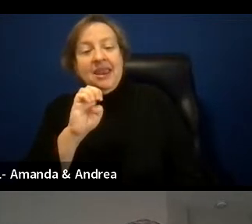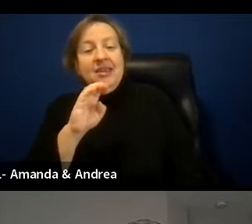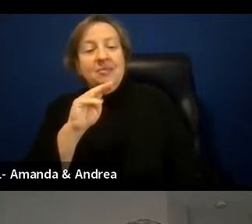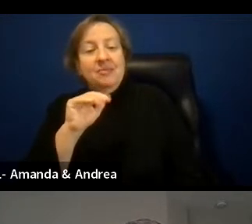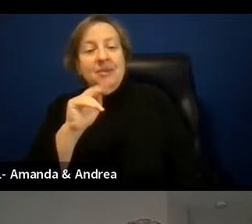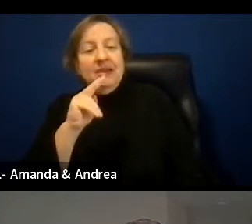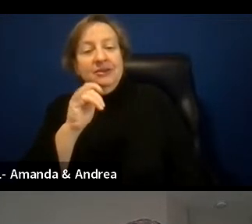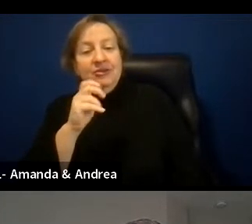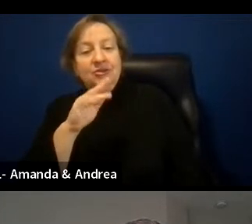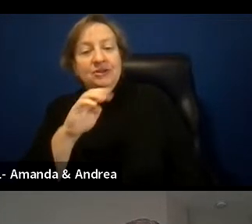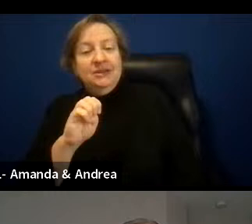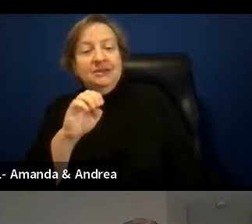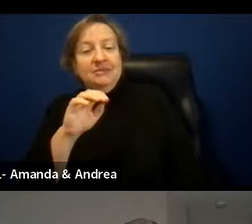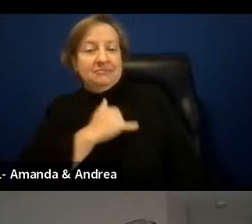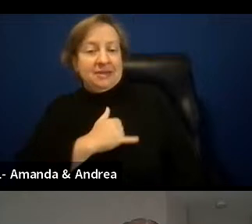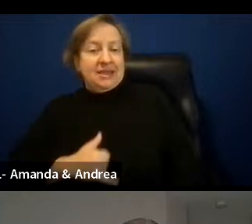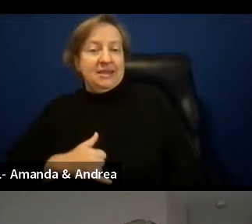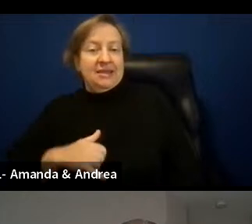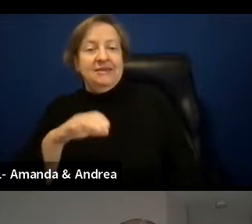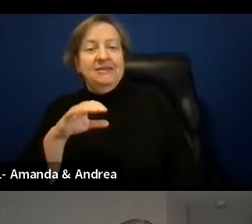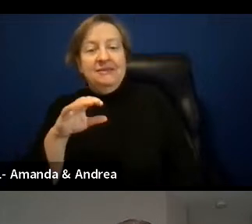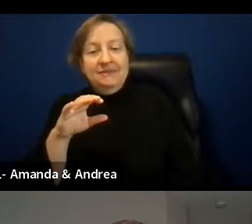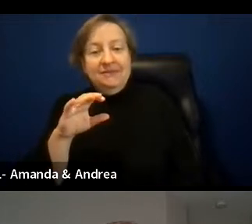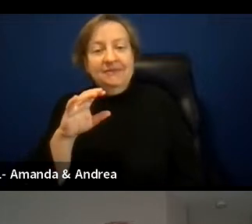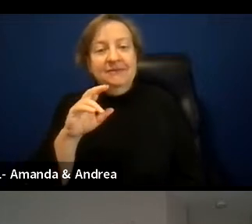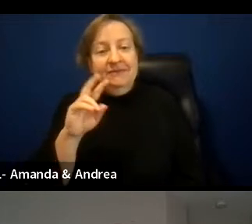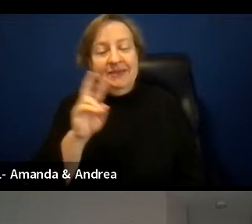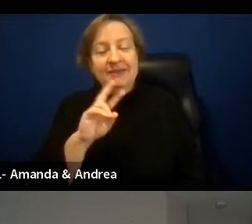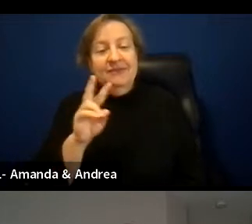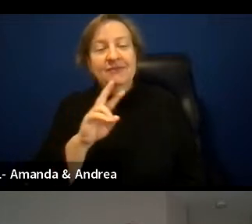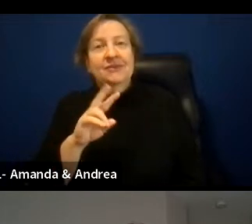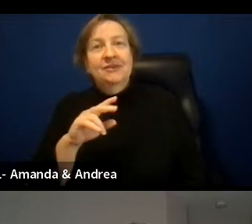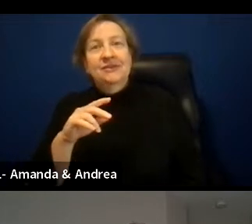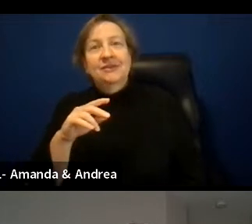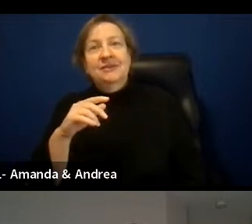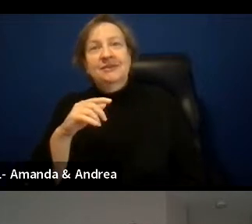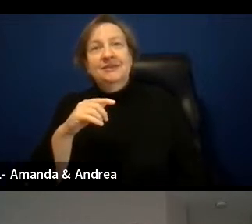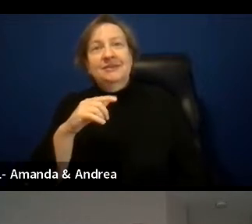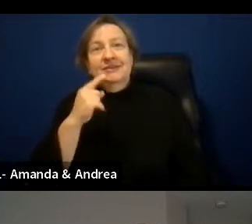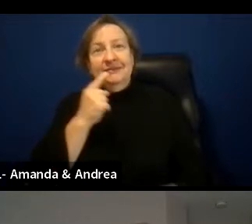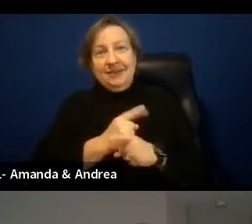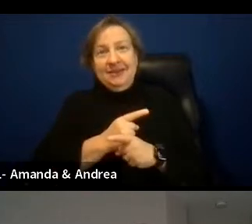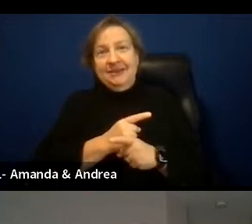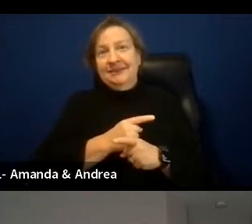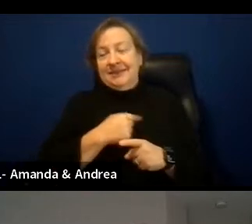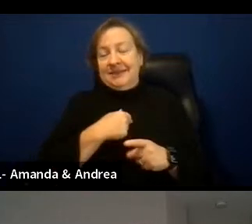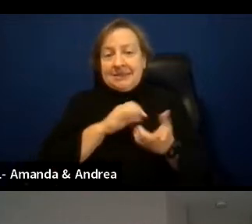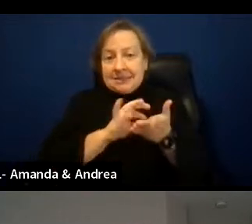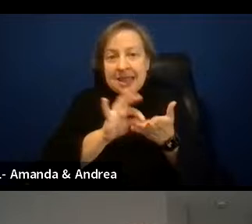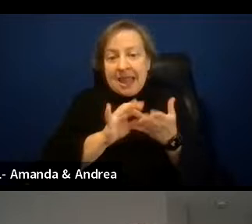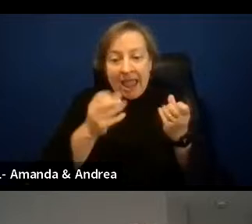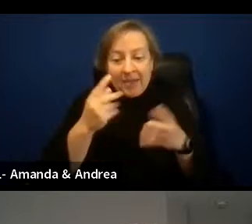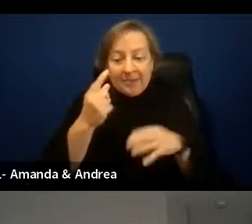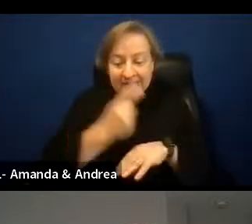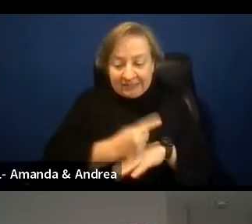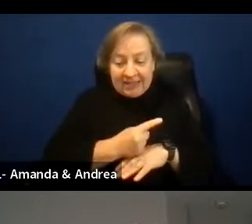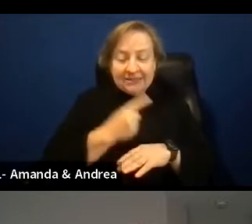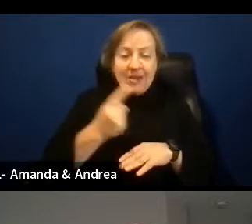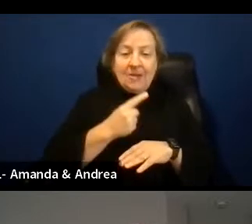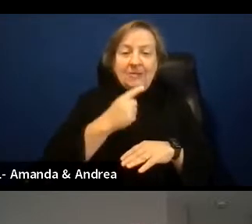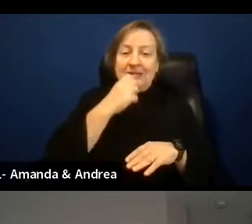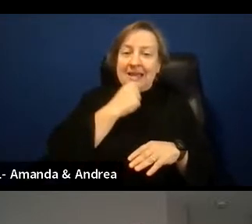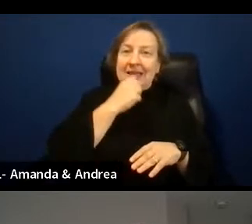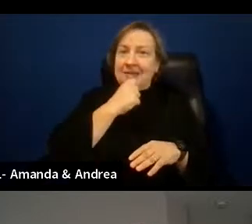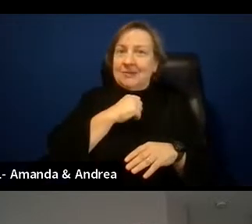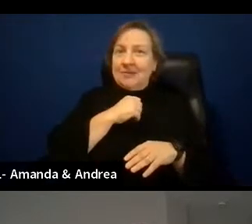was reluctant, but now that she recognizes, because I count how many days. That's right. And it's always the underwear, the